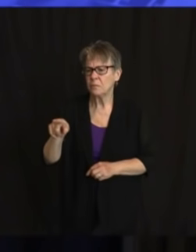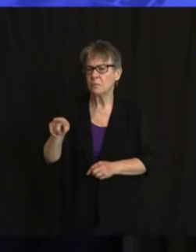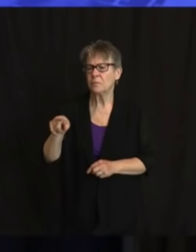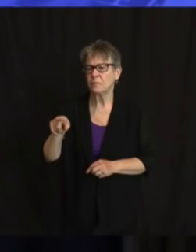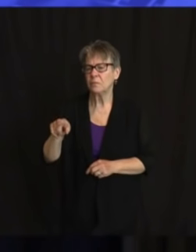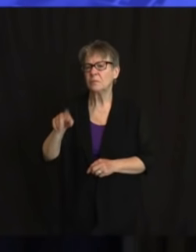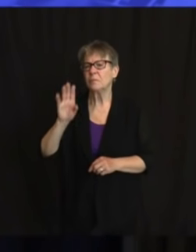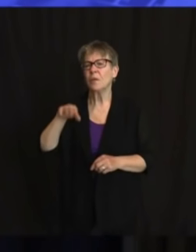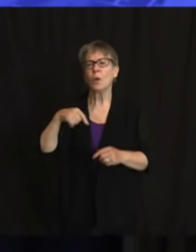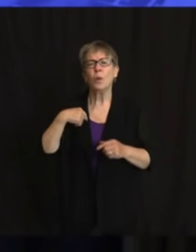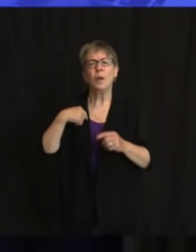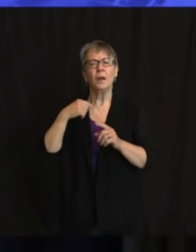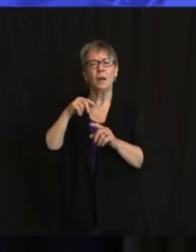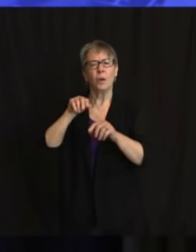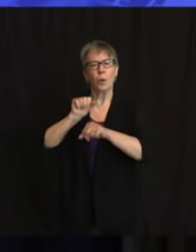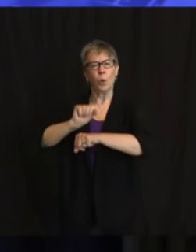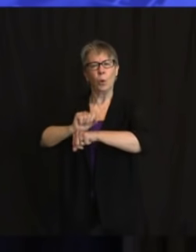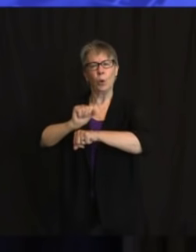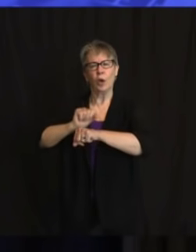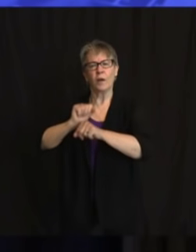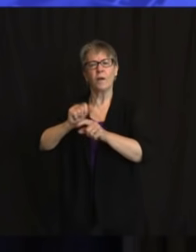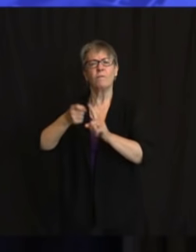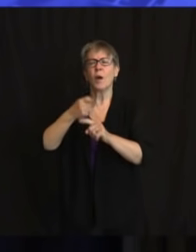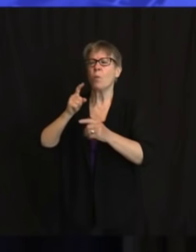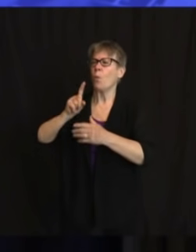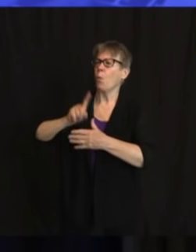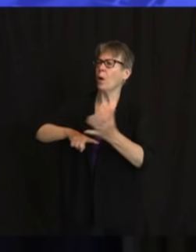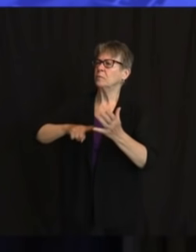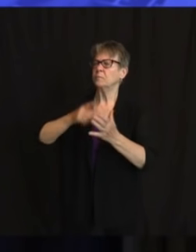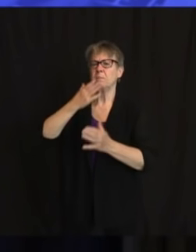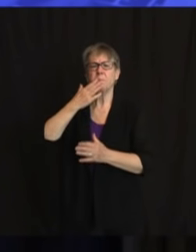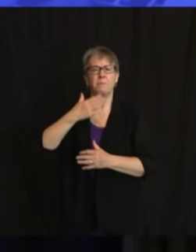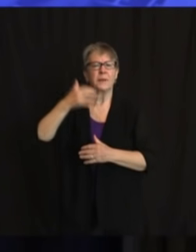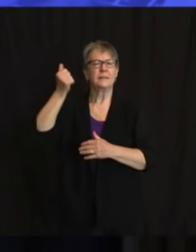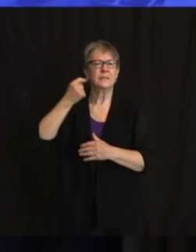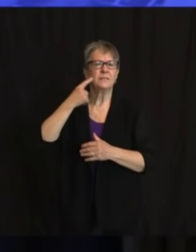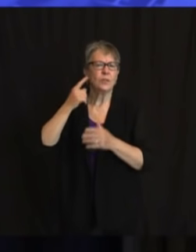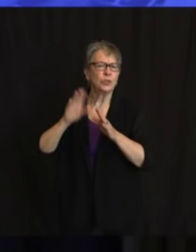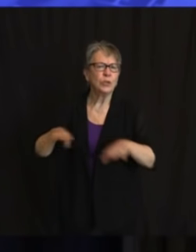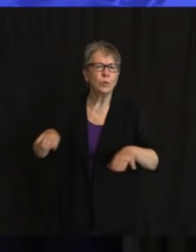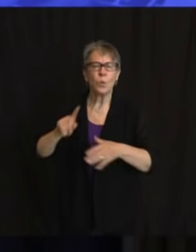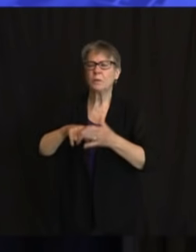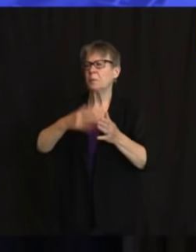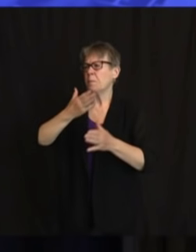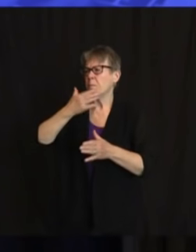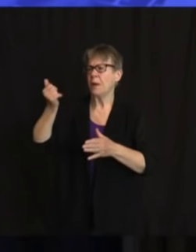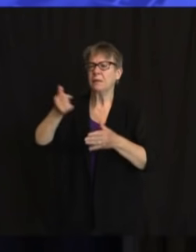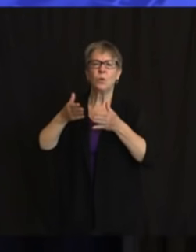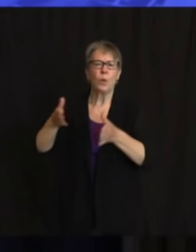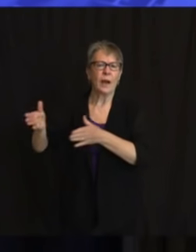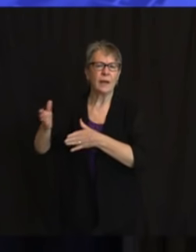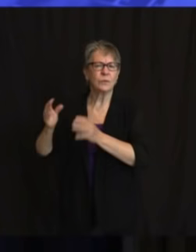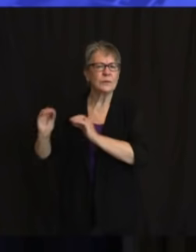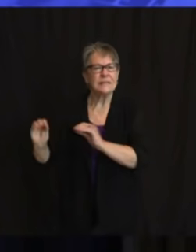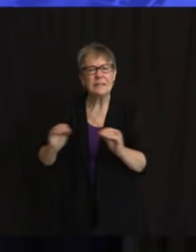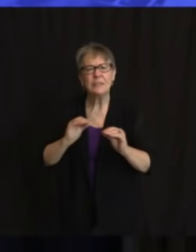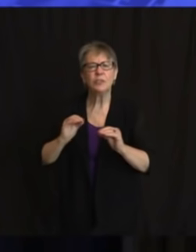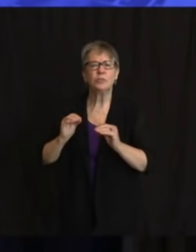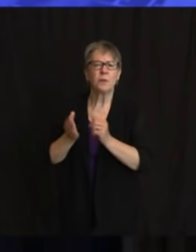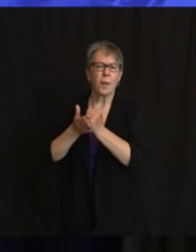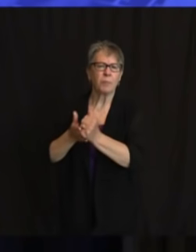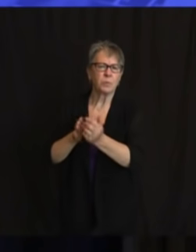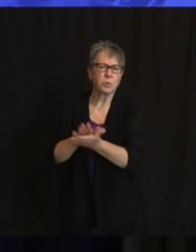of flushing it out more and make it tailored to New Jersey. Those guidelines, one is continuity of learning, which is